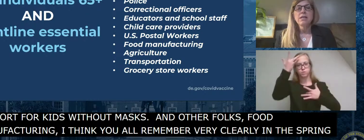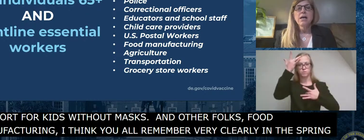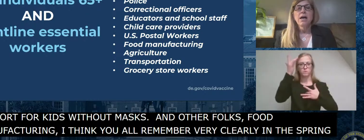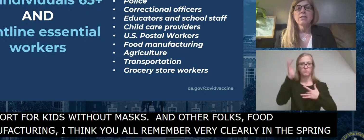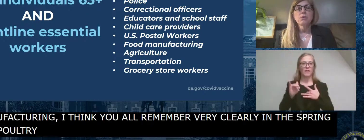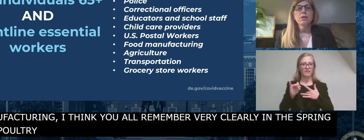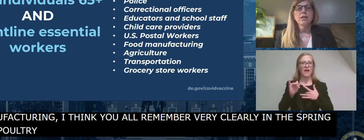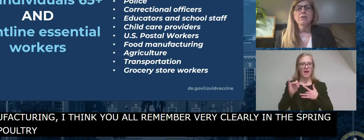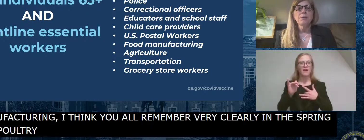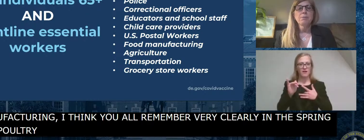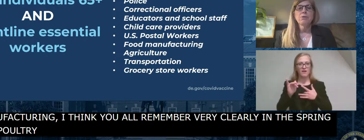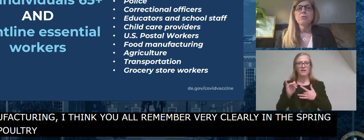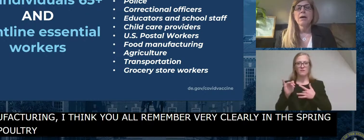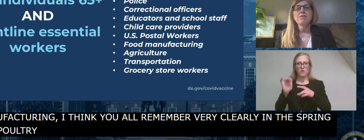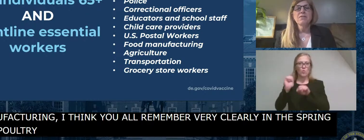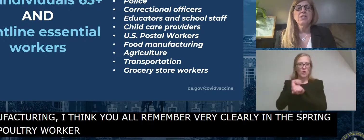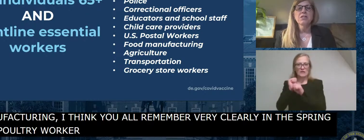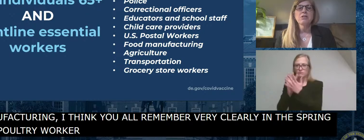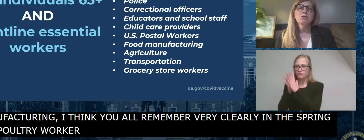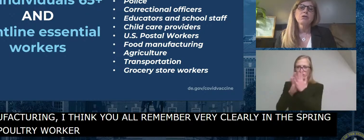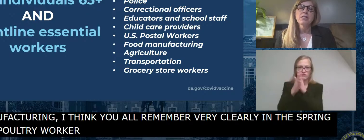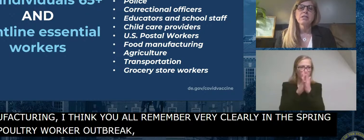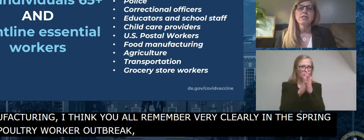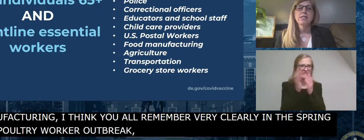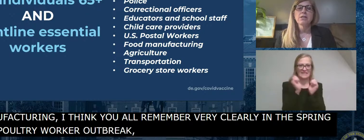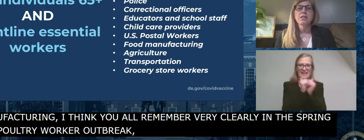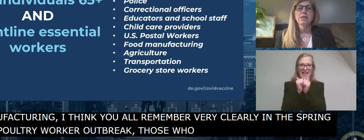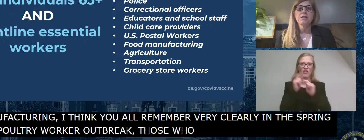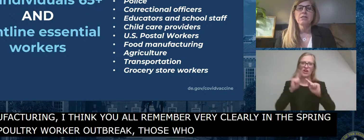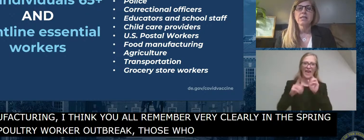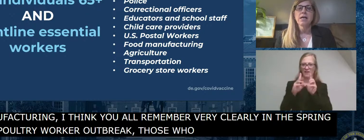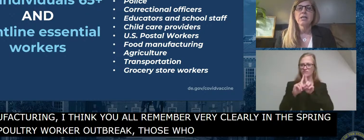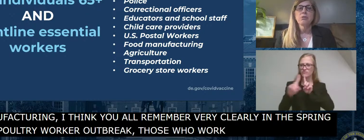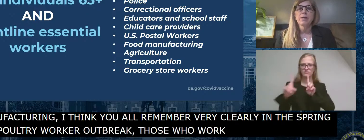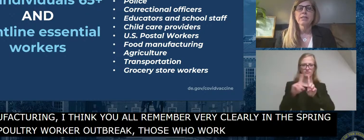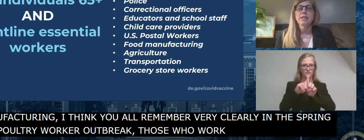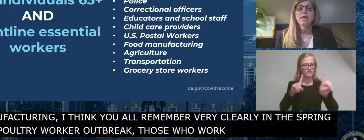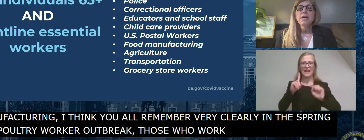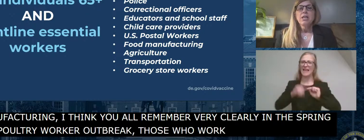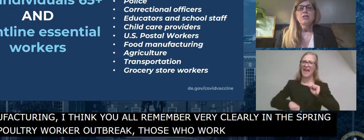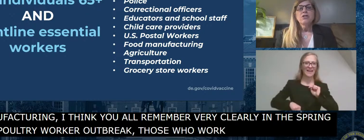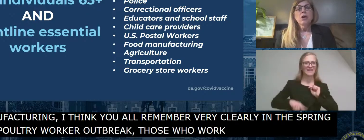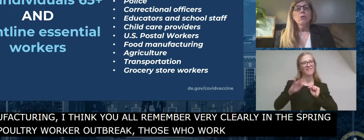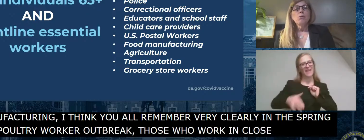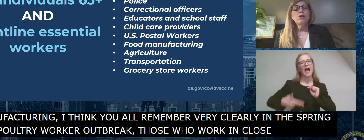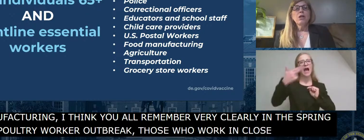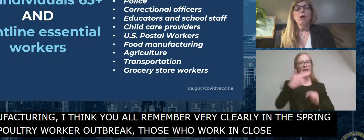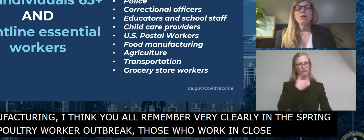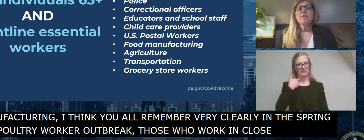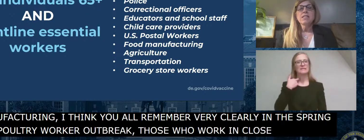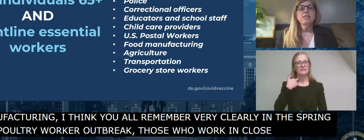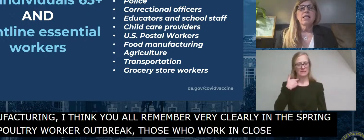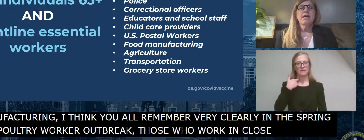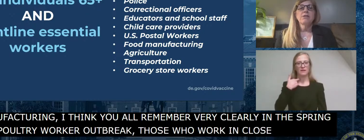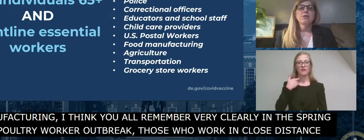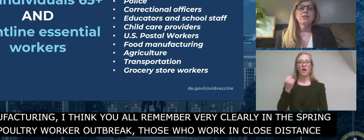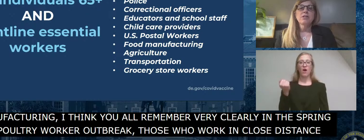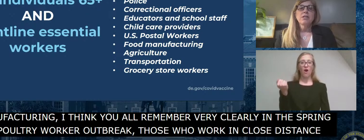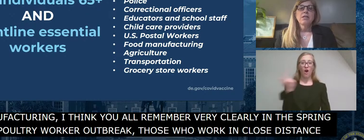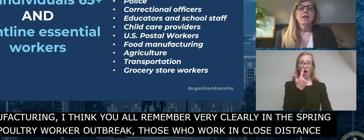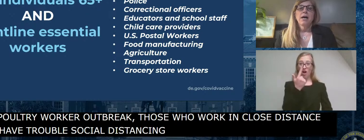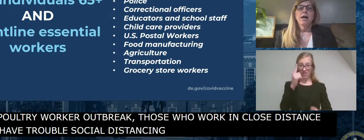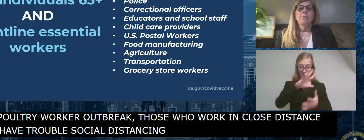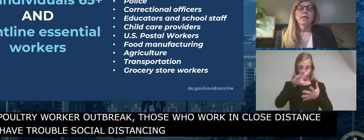distance to one another, people who have difficulty social distancing are at a higher risk. So, you know, all of this